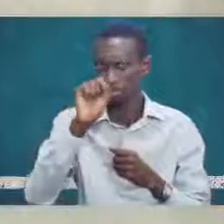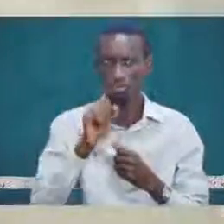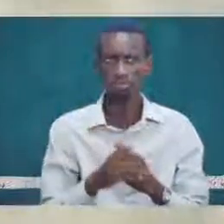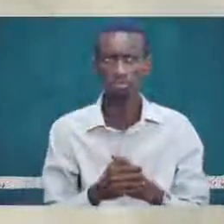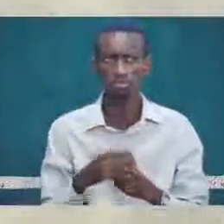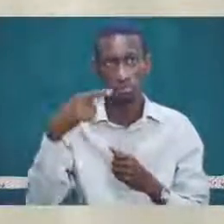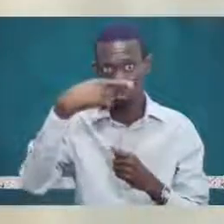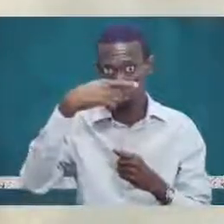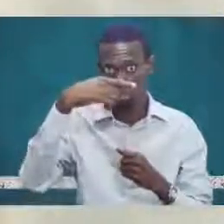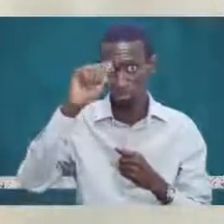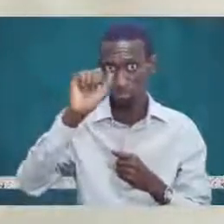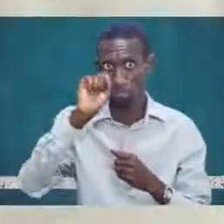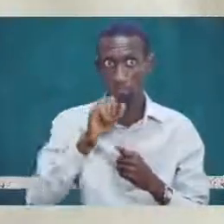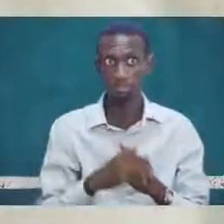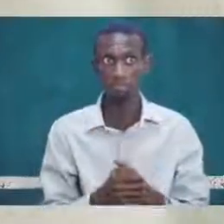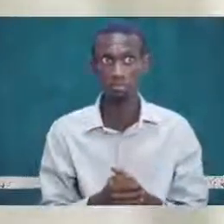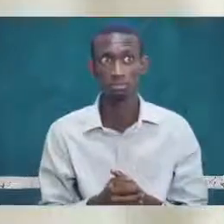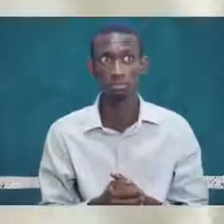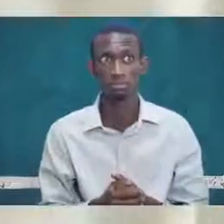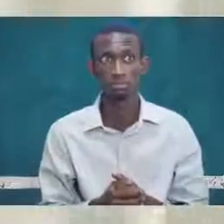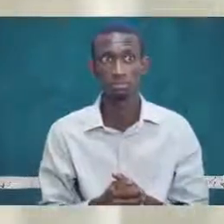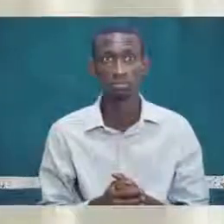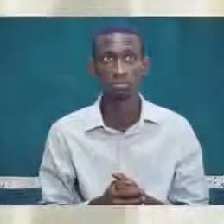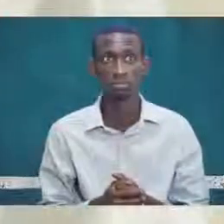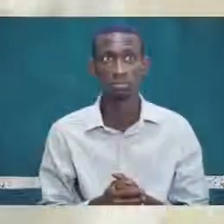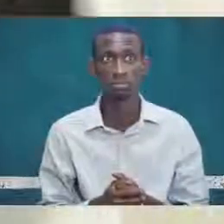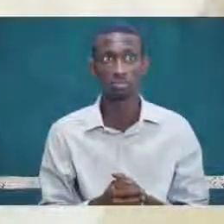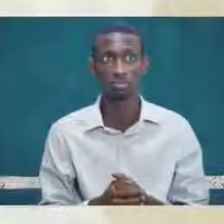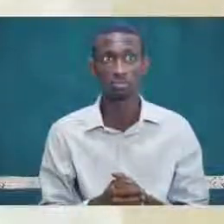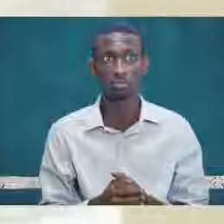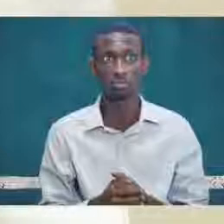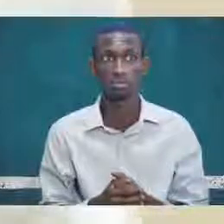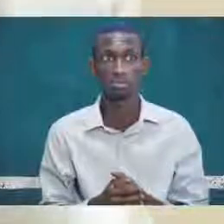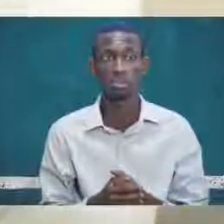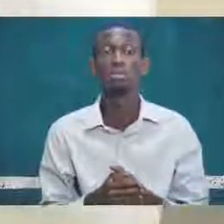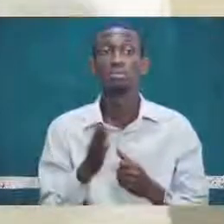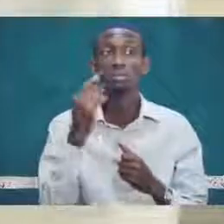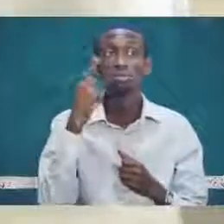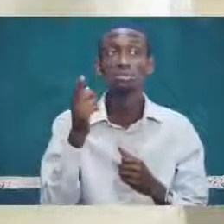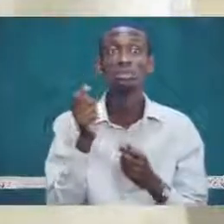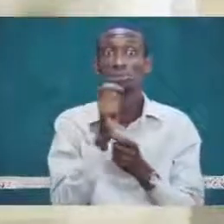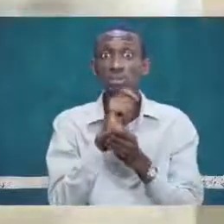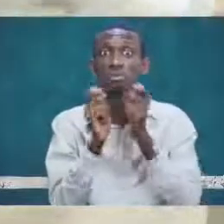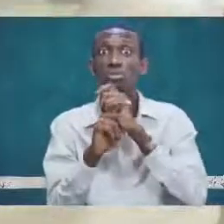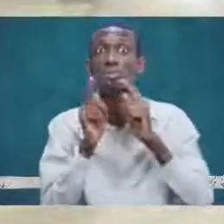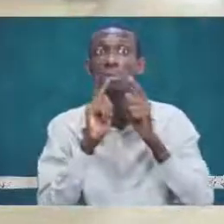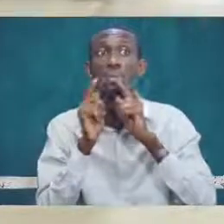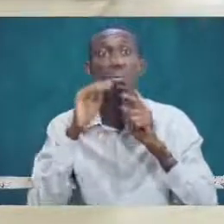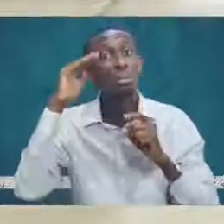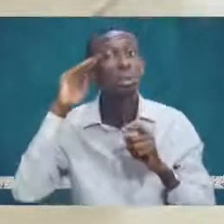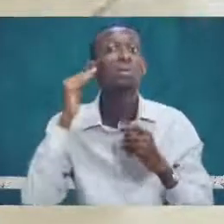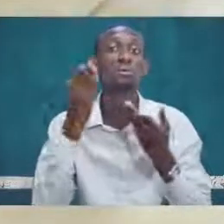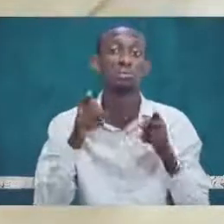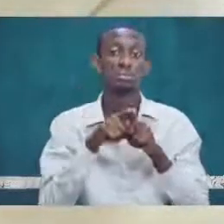this gas that is coming out, you see it is turning it pink. It is turning it to pink.